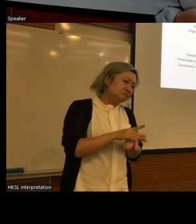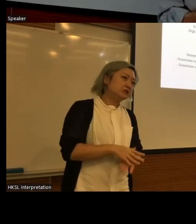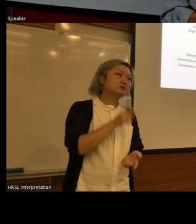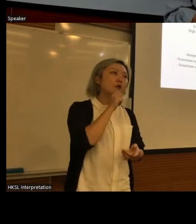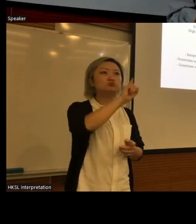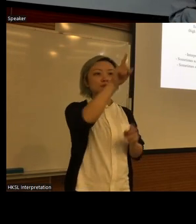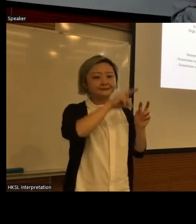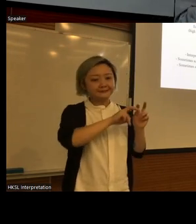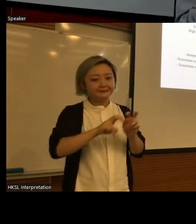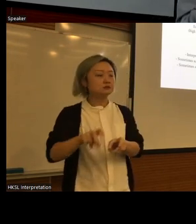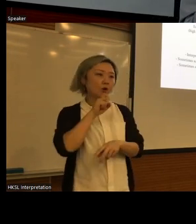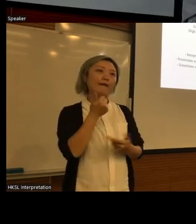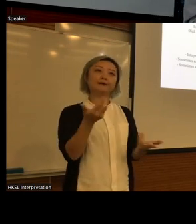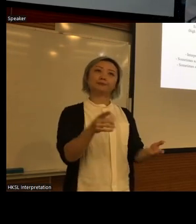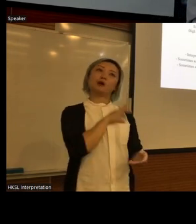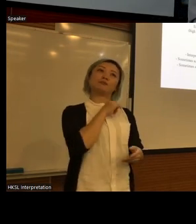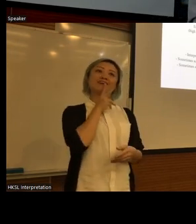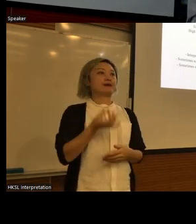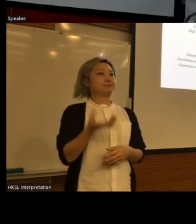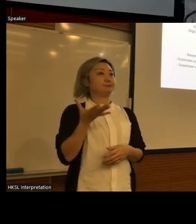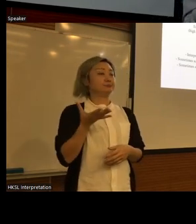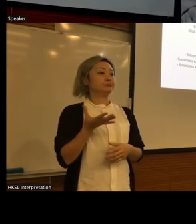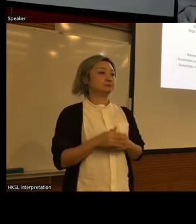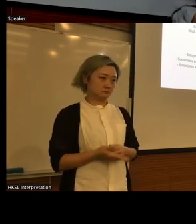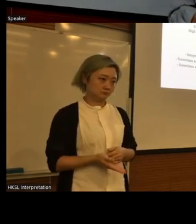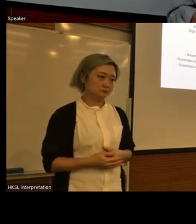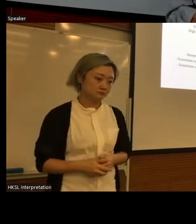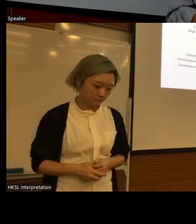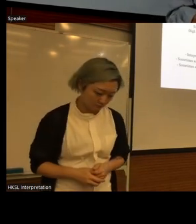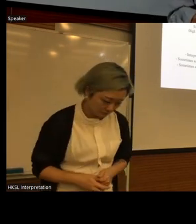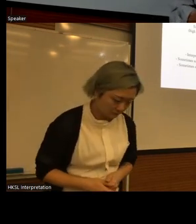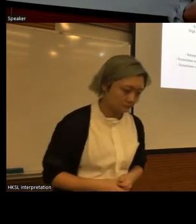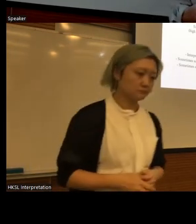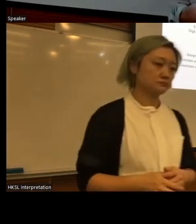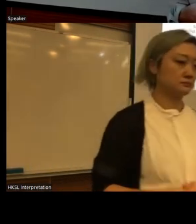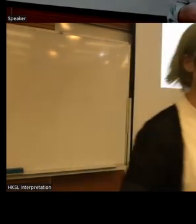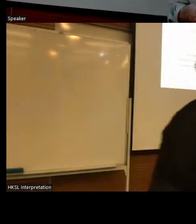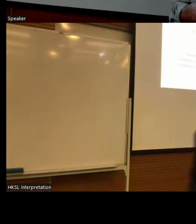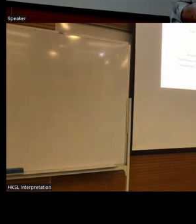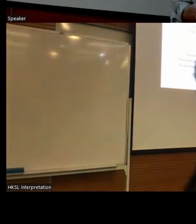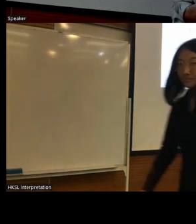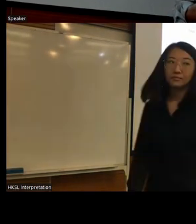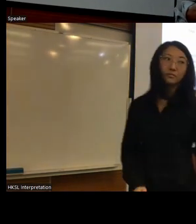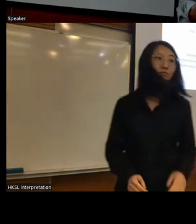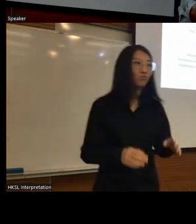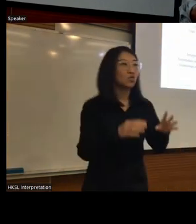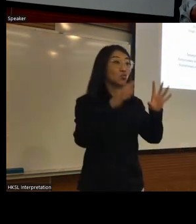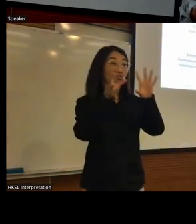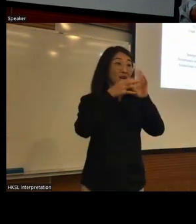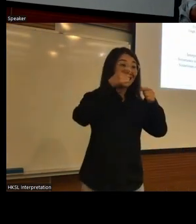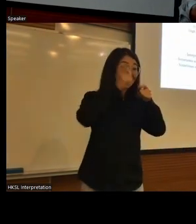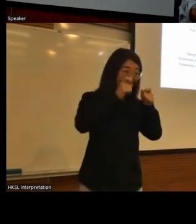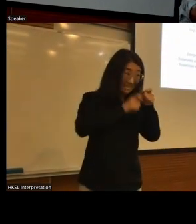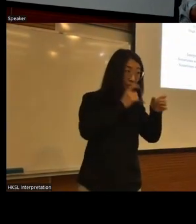exist. What about informational accuracy? There are frequent errors and omission.